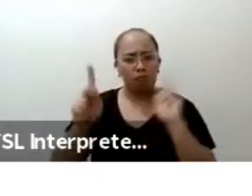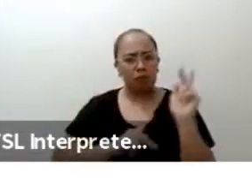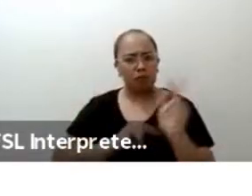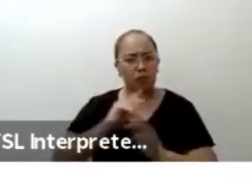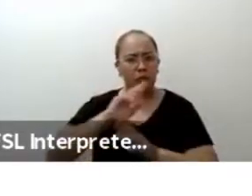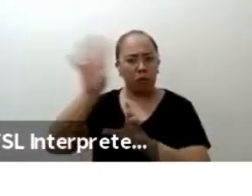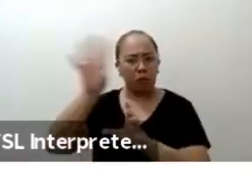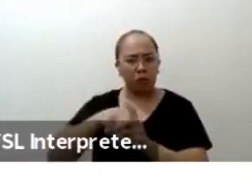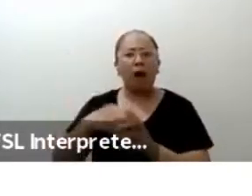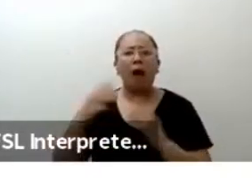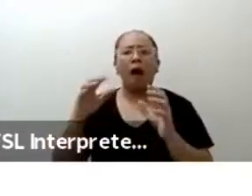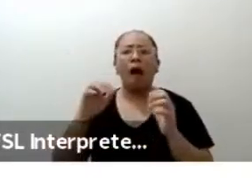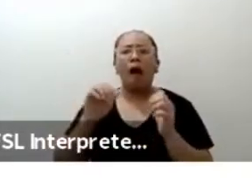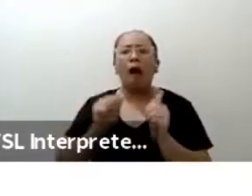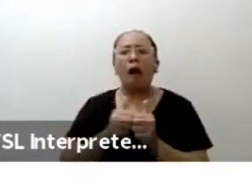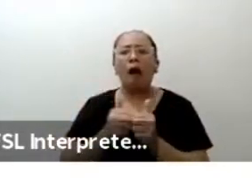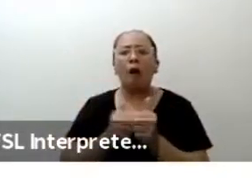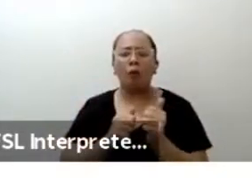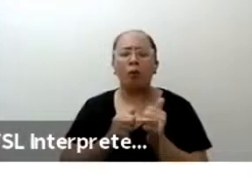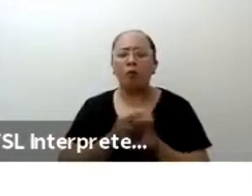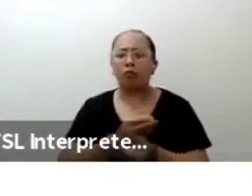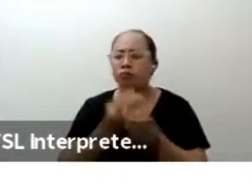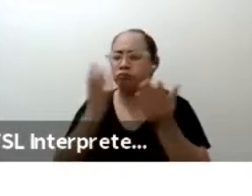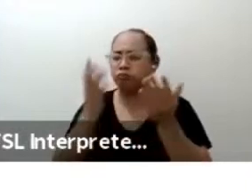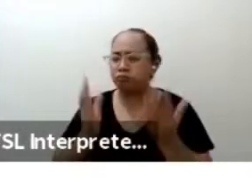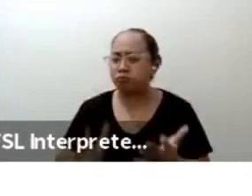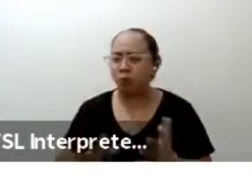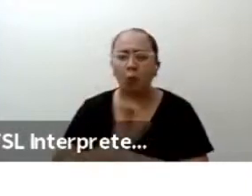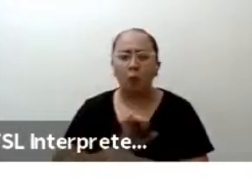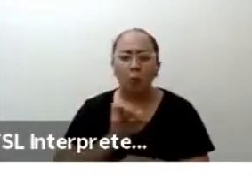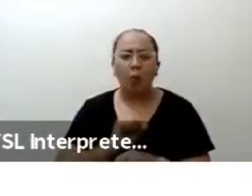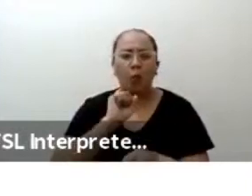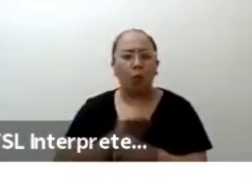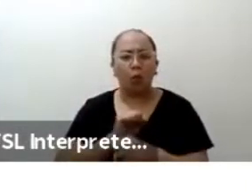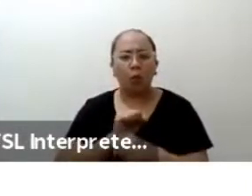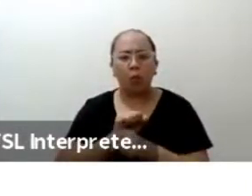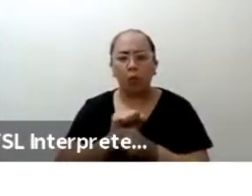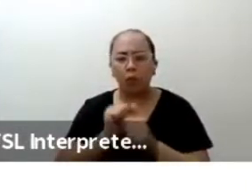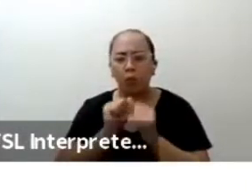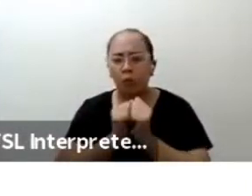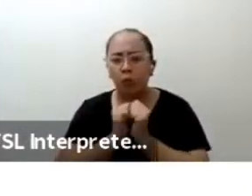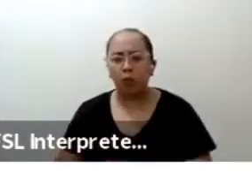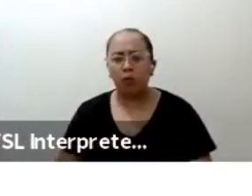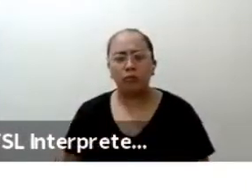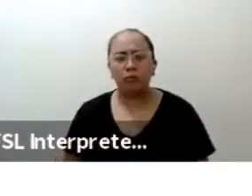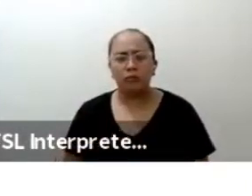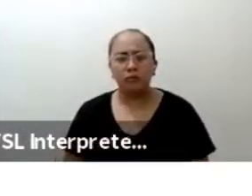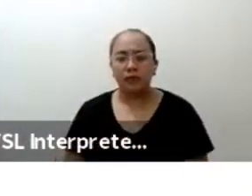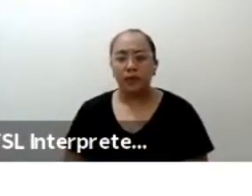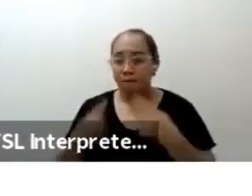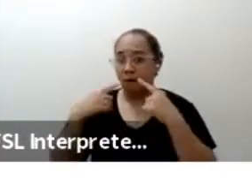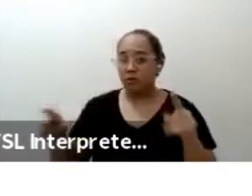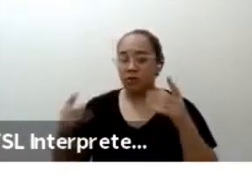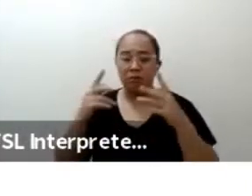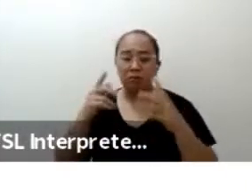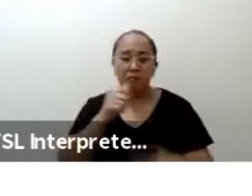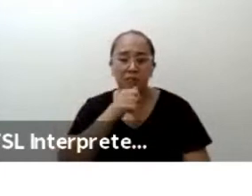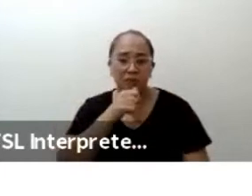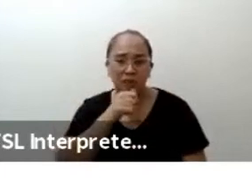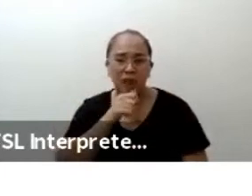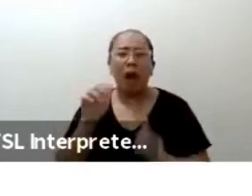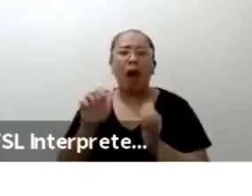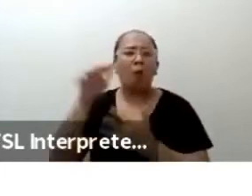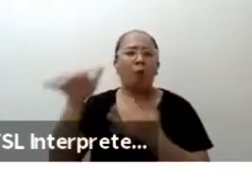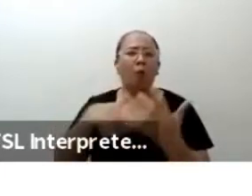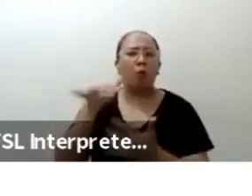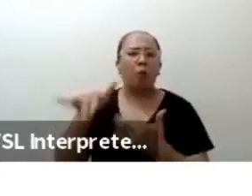the providers actually work and work together? Public and private, how do they collaborate? And of course, the